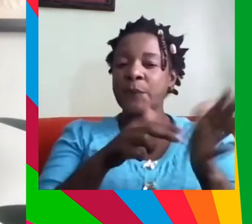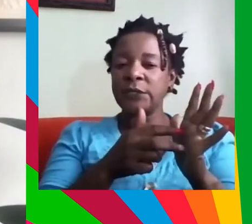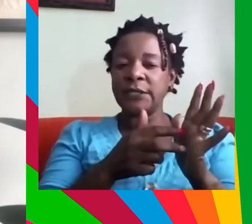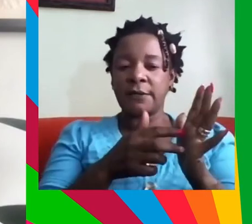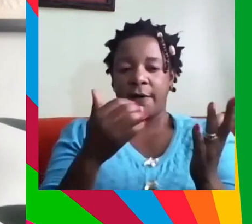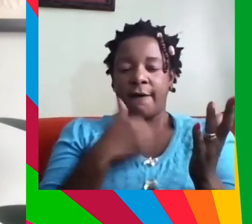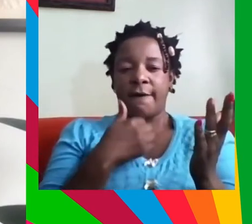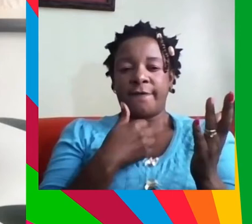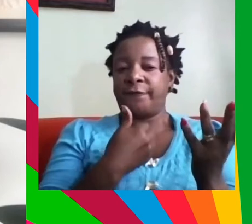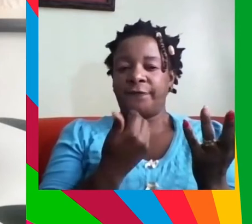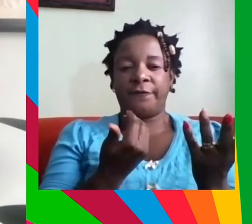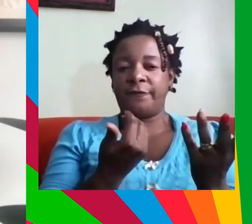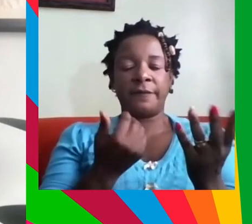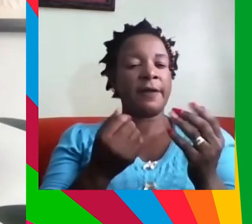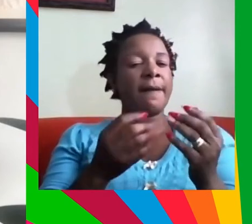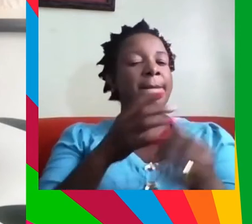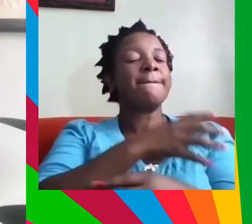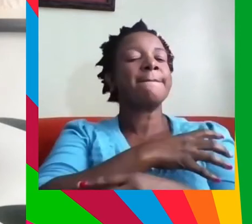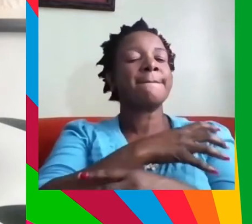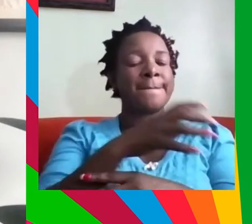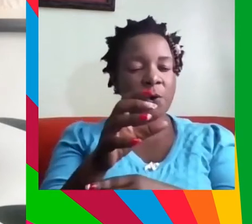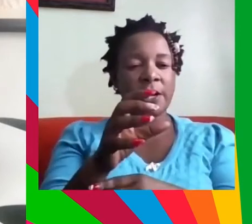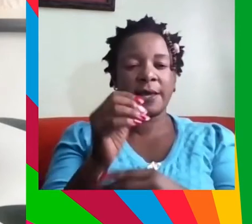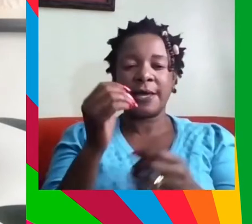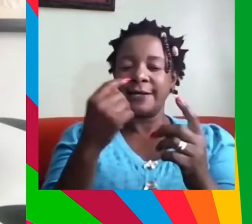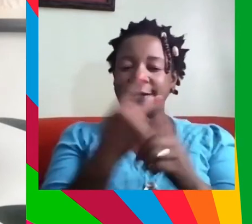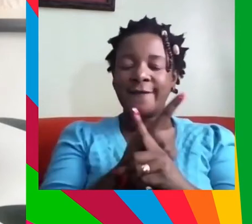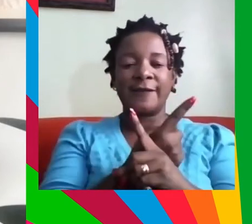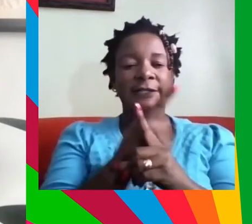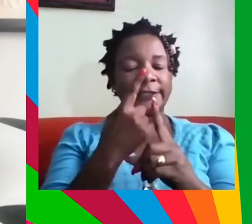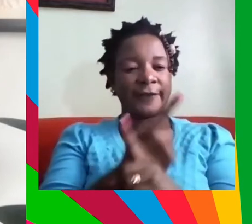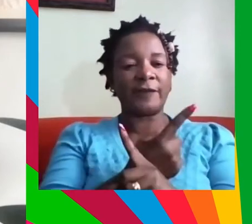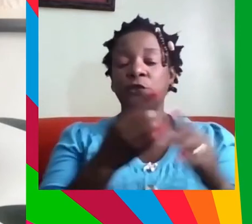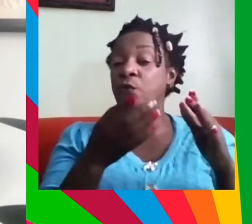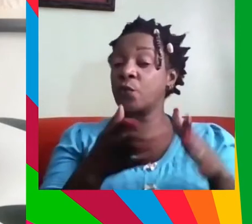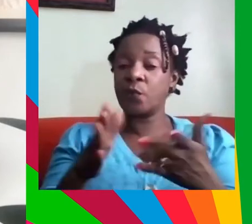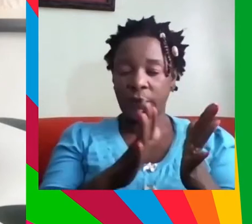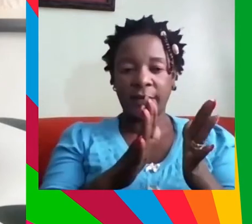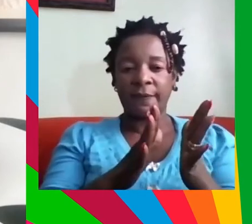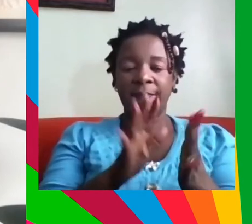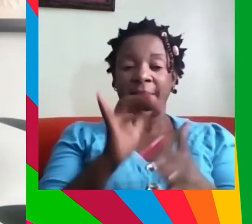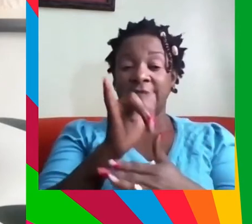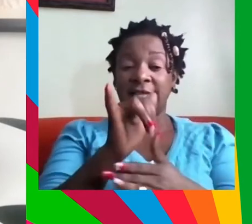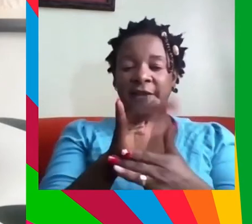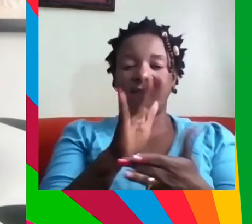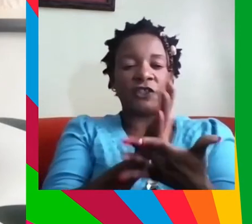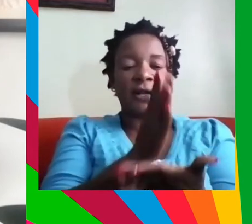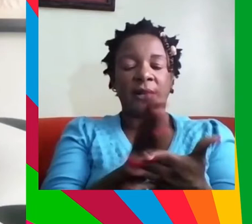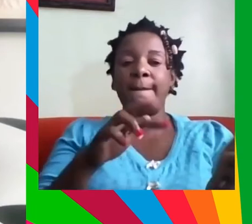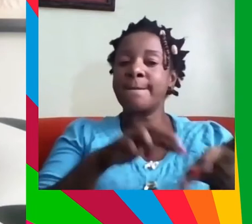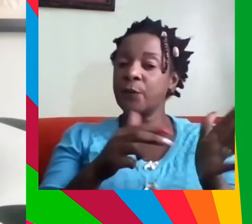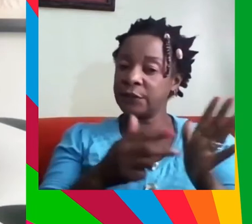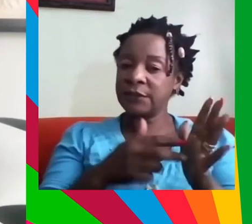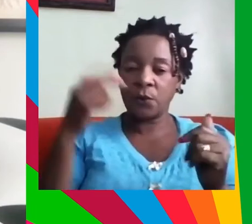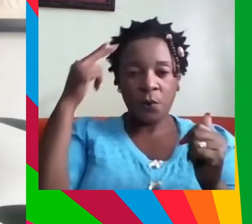been very empowering in many ways. It makes, at least for the women that I've shared this project with, it makes us realize that